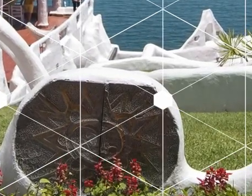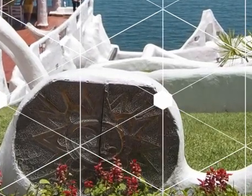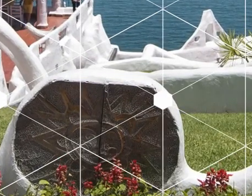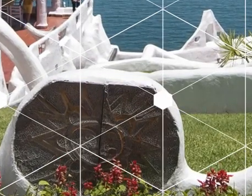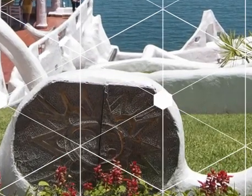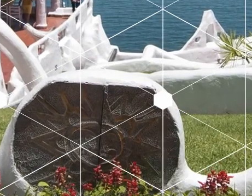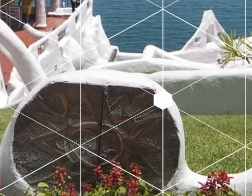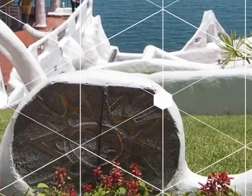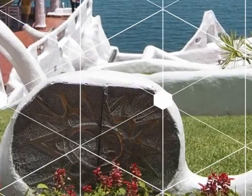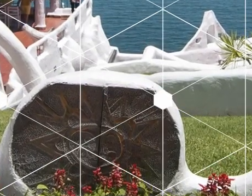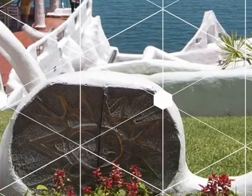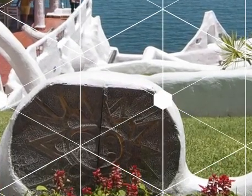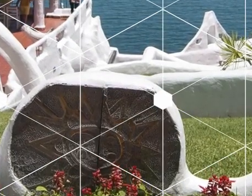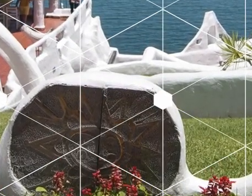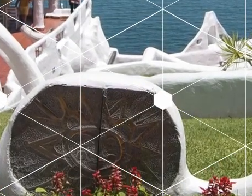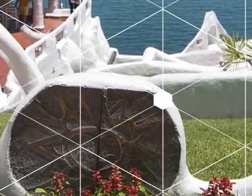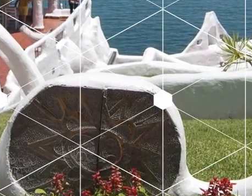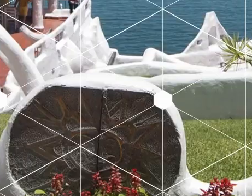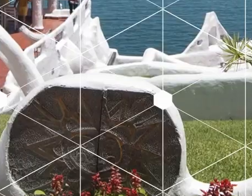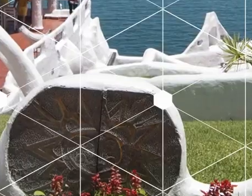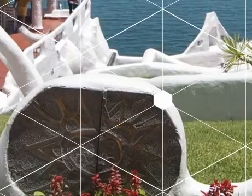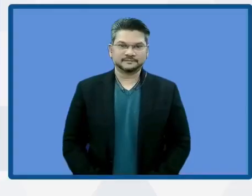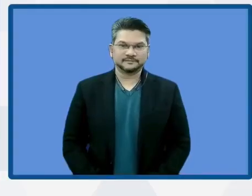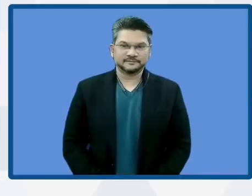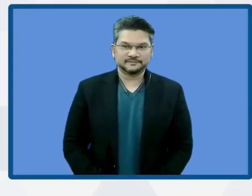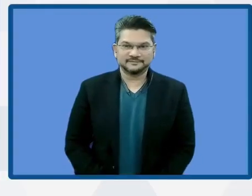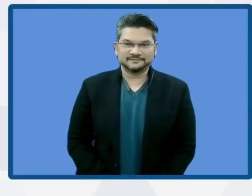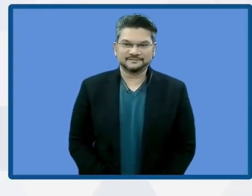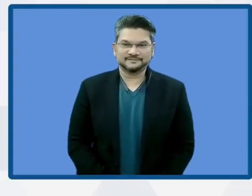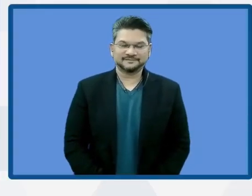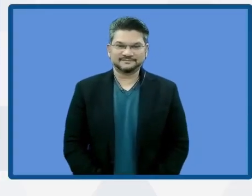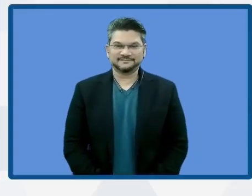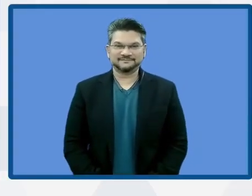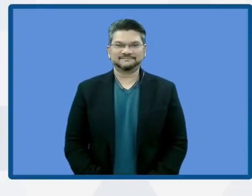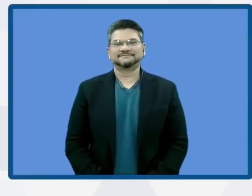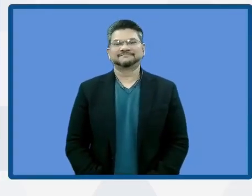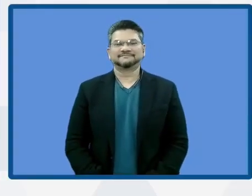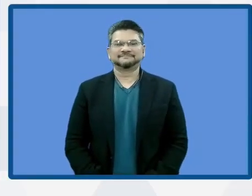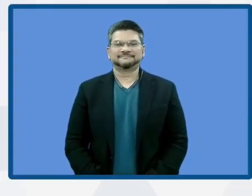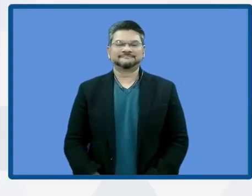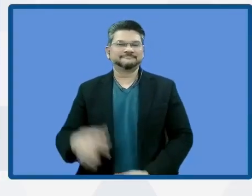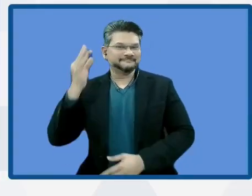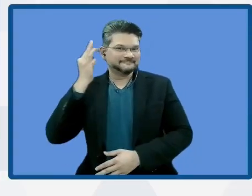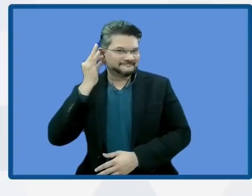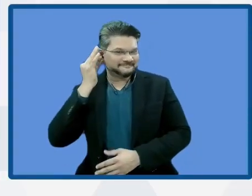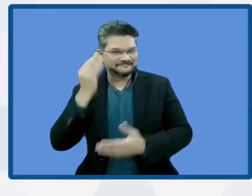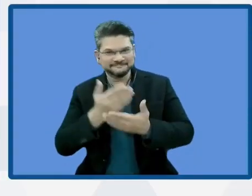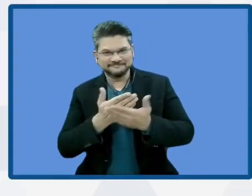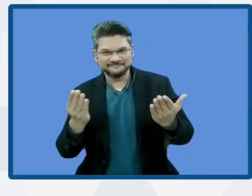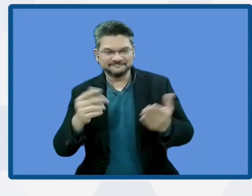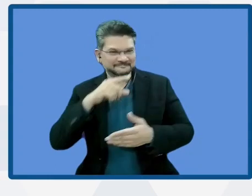Estimados y estimadas participantes en la sala. Ladies and gentlemen, and those that